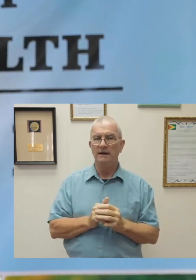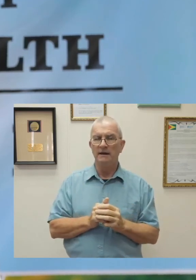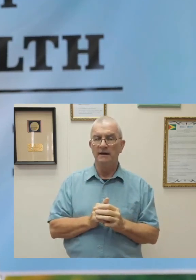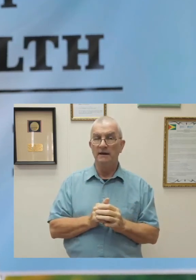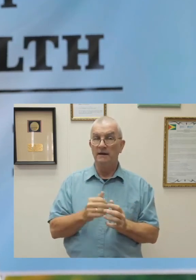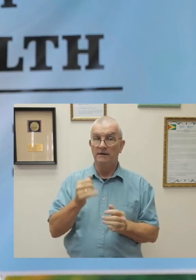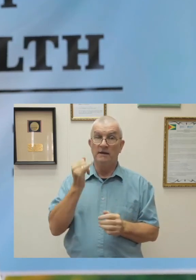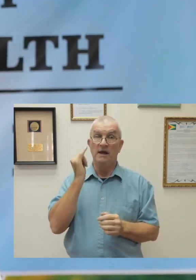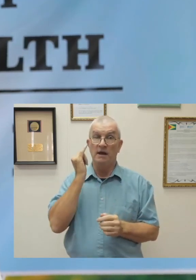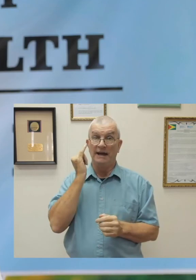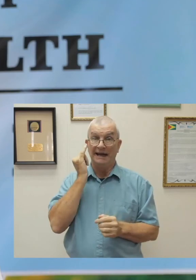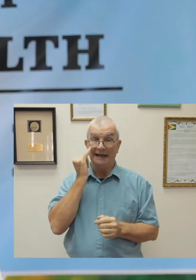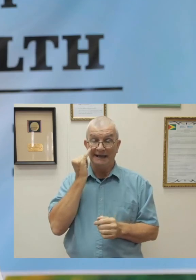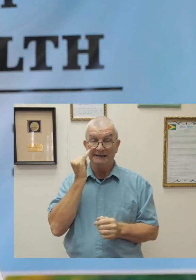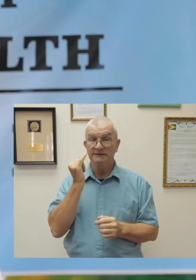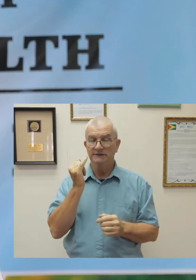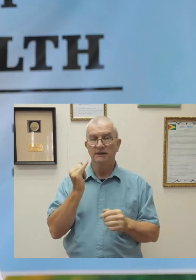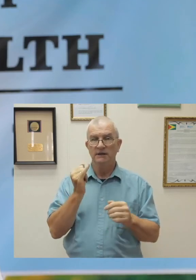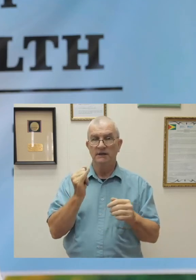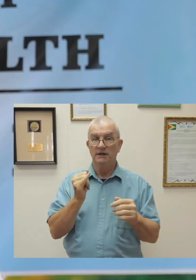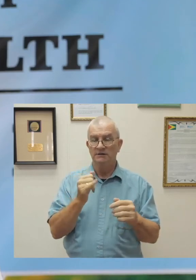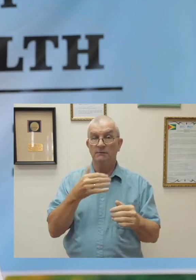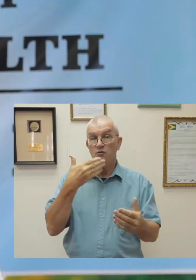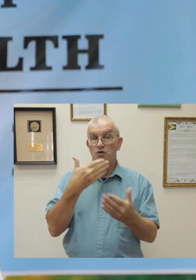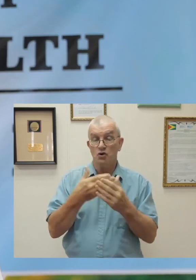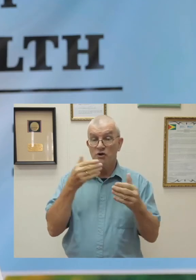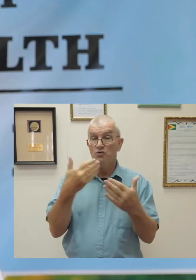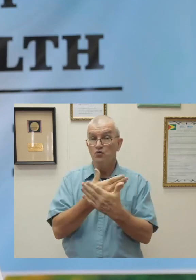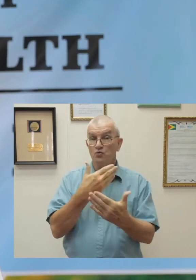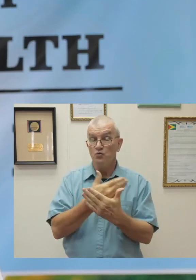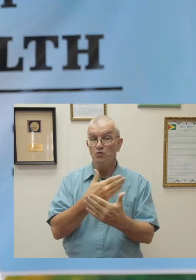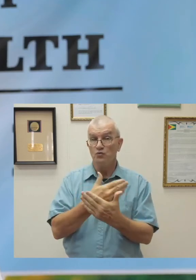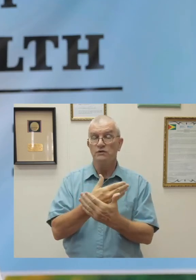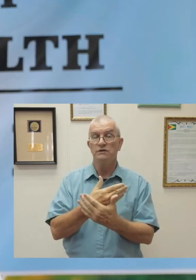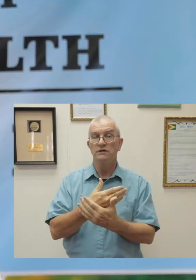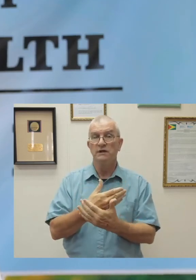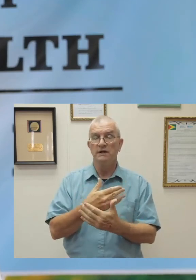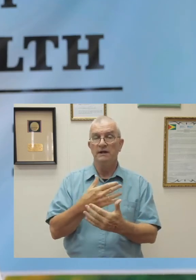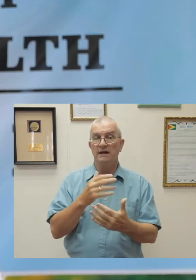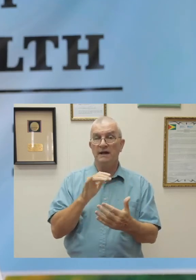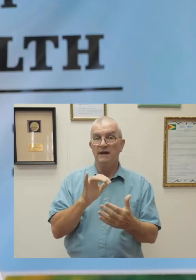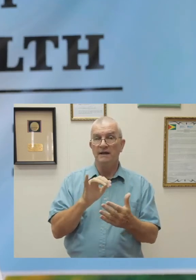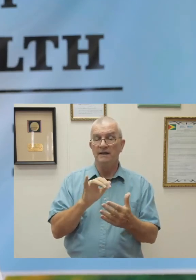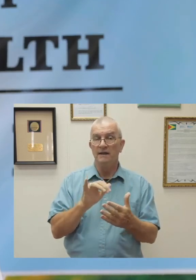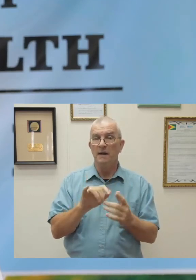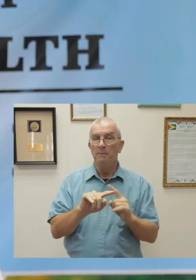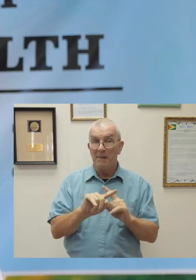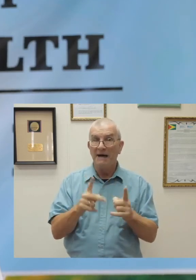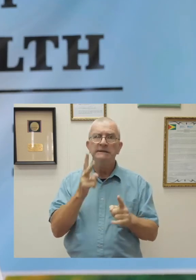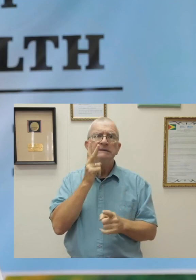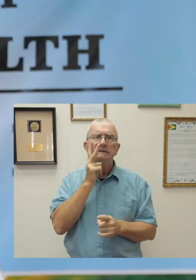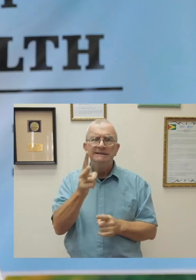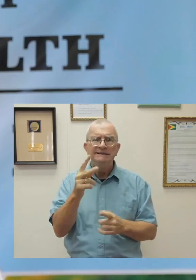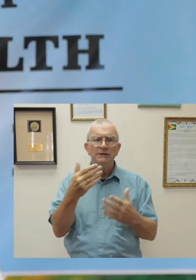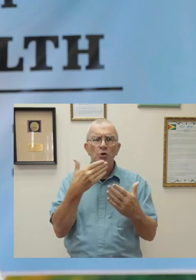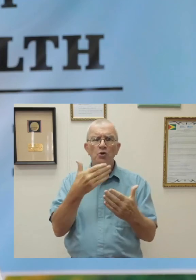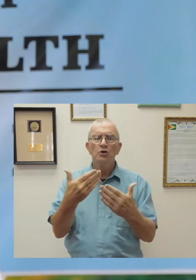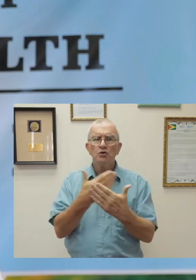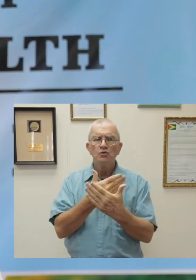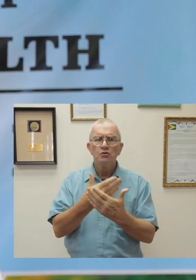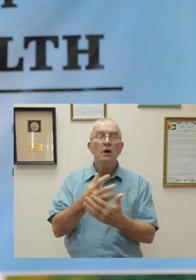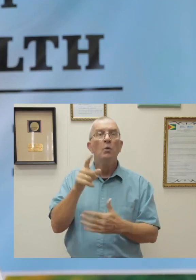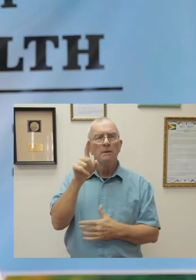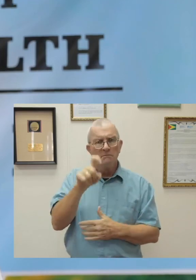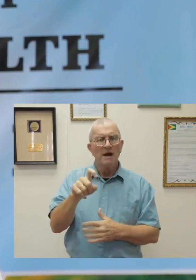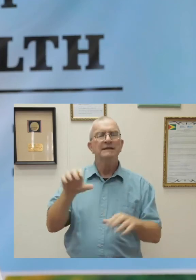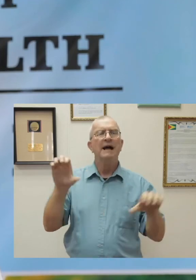silver lining behind this dark cloud that is hanging over us. But in order to see it, we